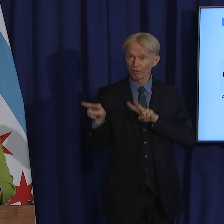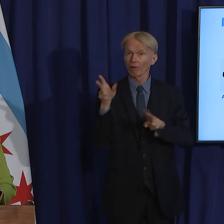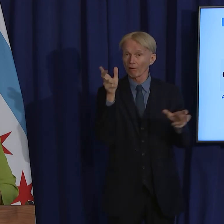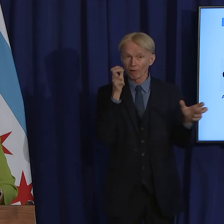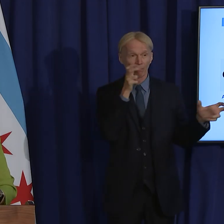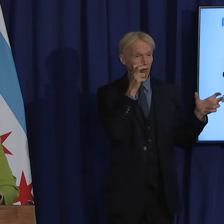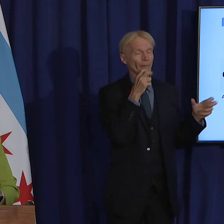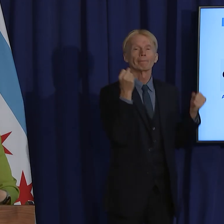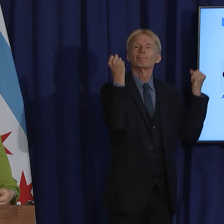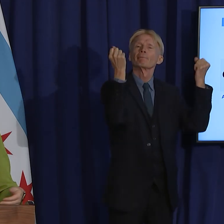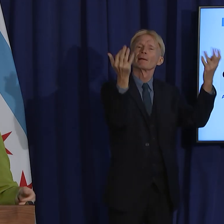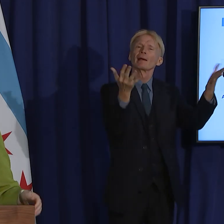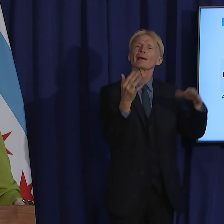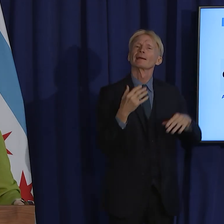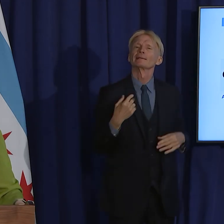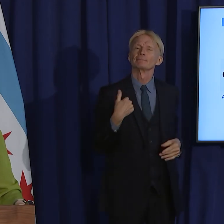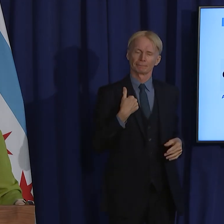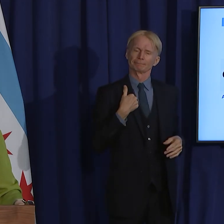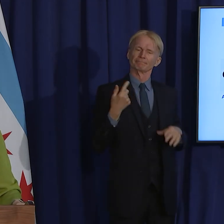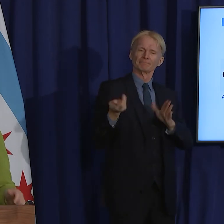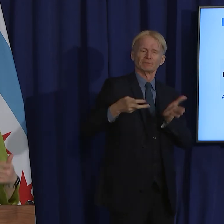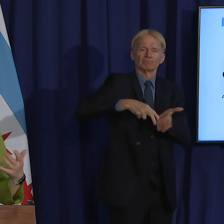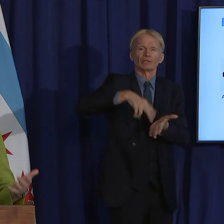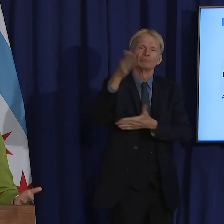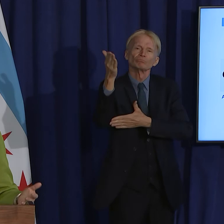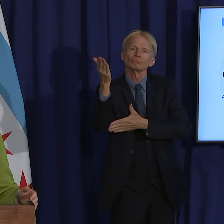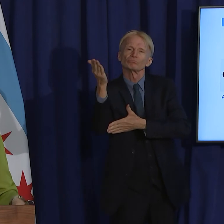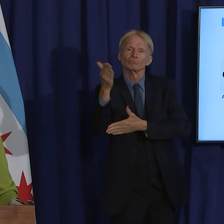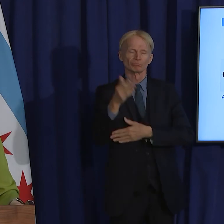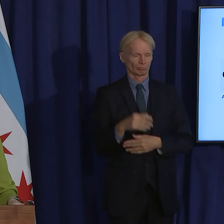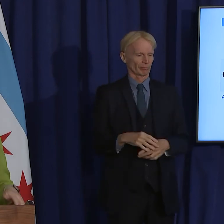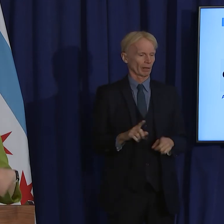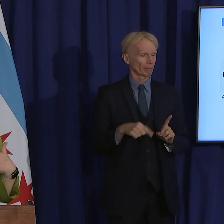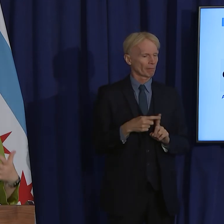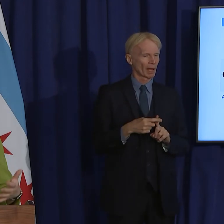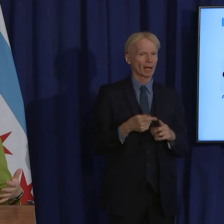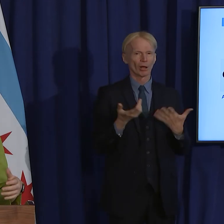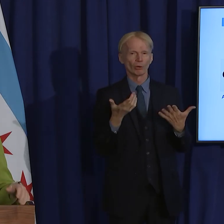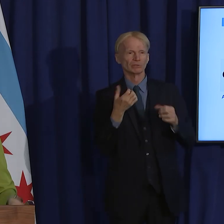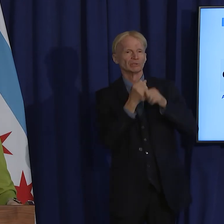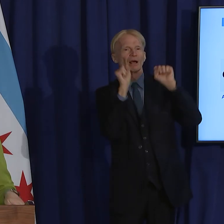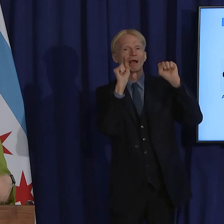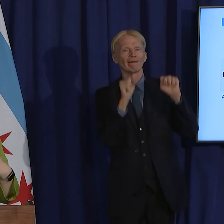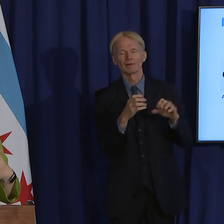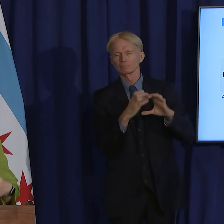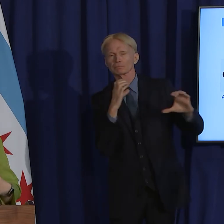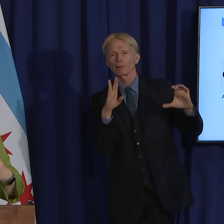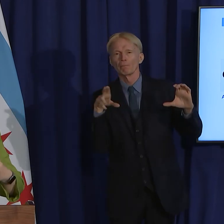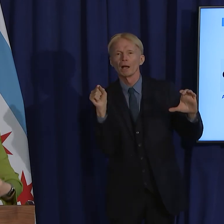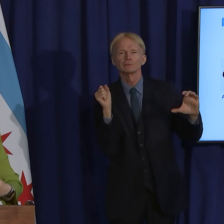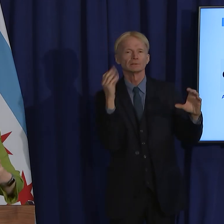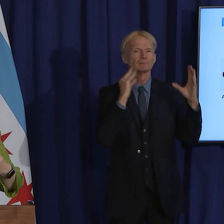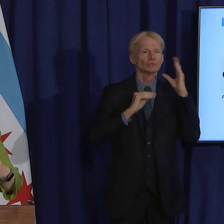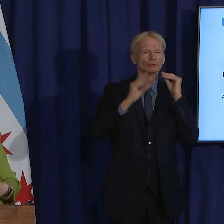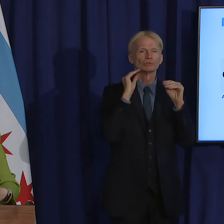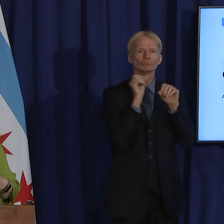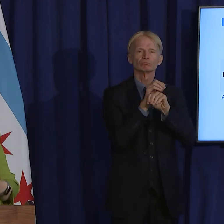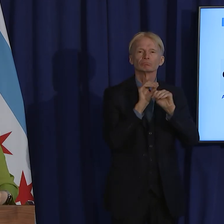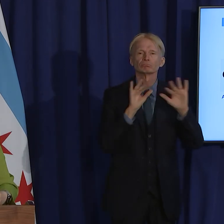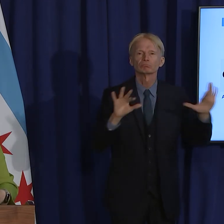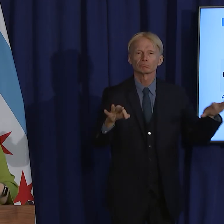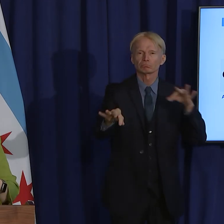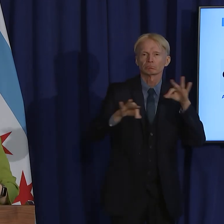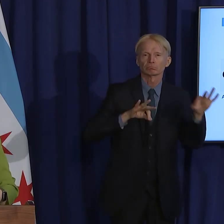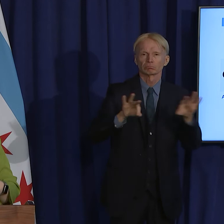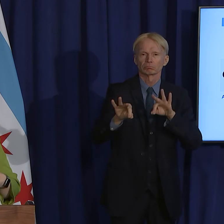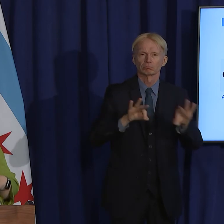Some of these events that I ran through, like some of the faith-based events, some of the vaccine bus events, really trying to bring vaccine to